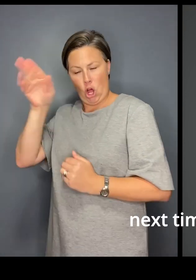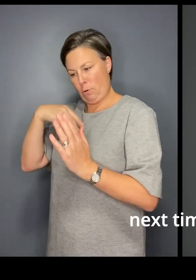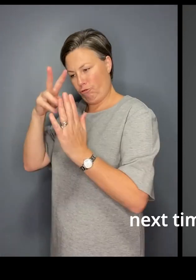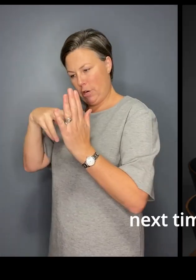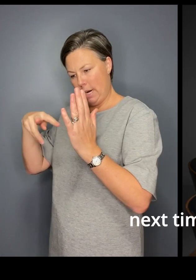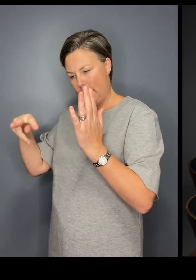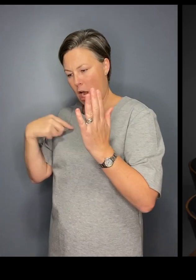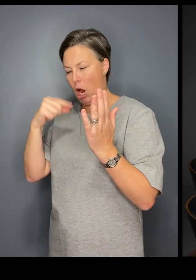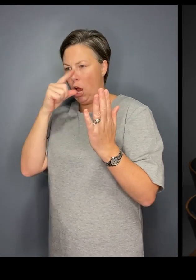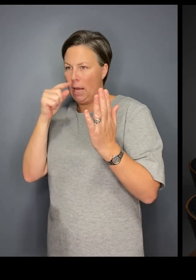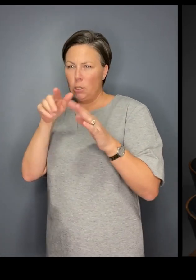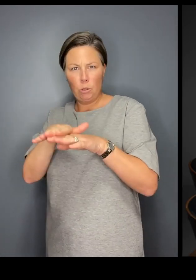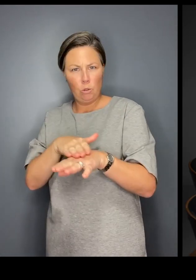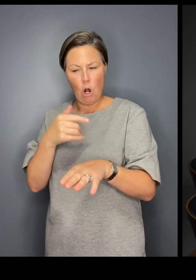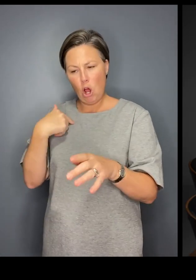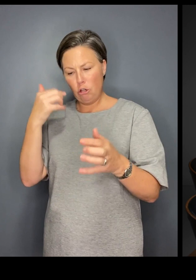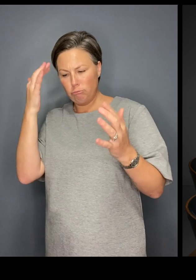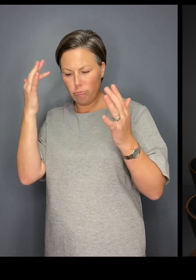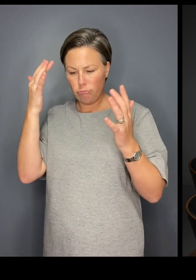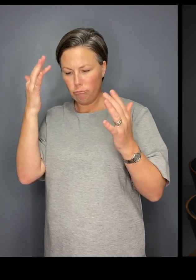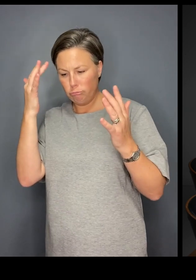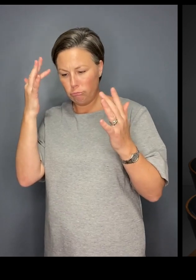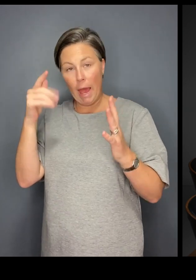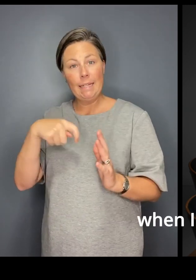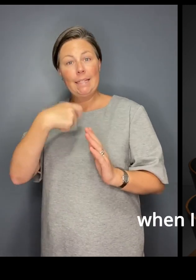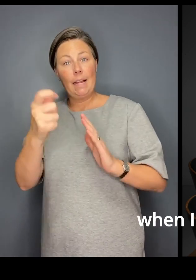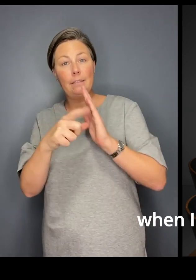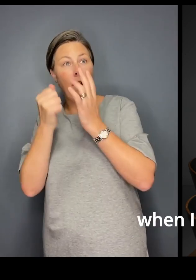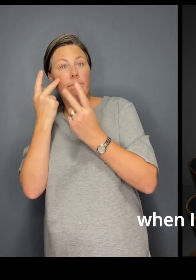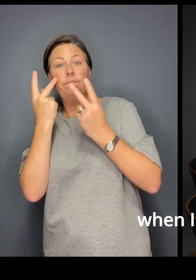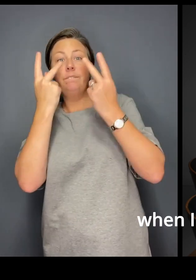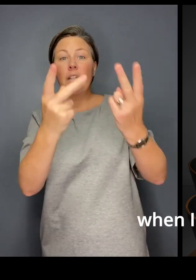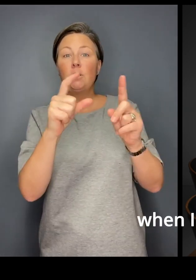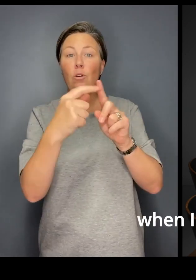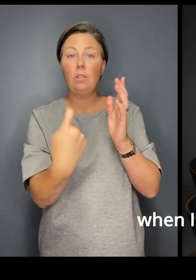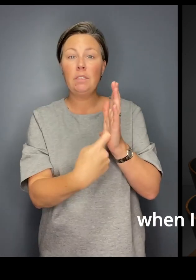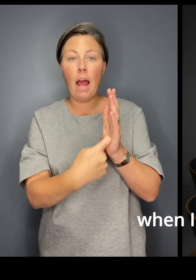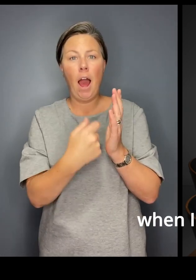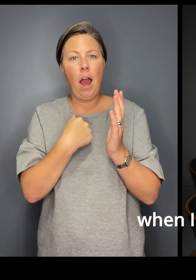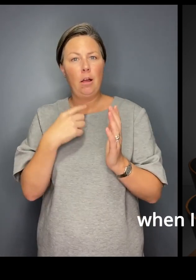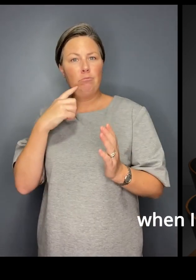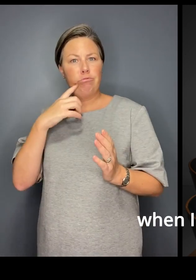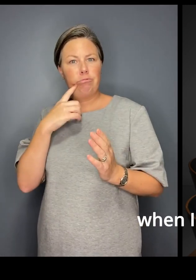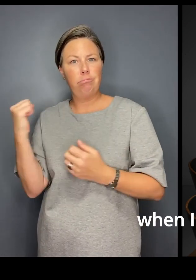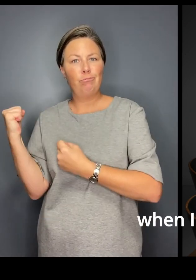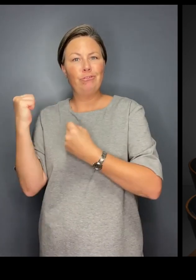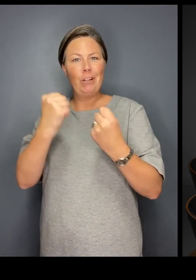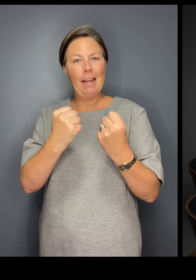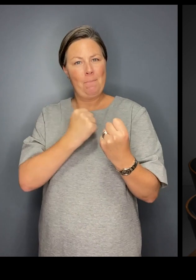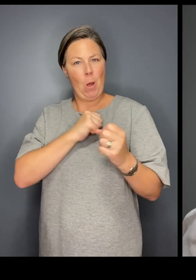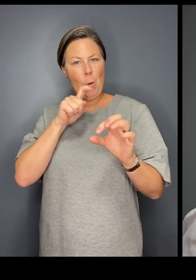professional. I like to make a list of questions or points when I see my medical